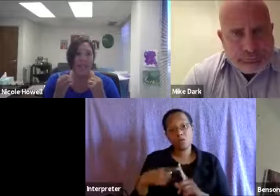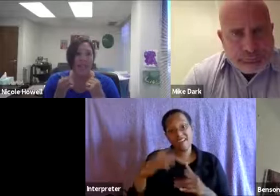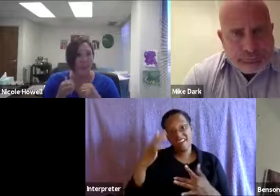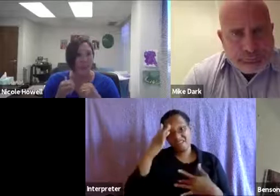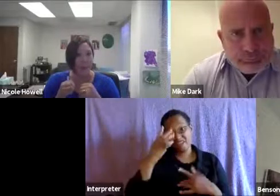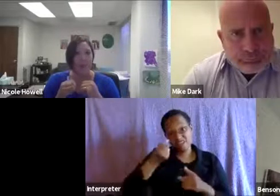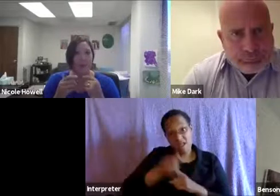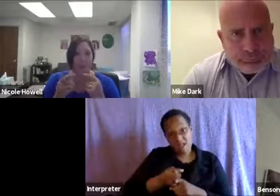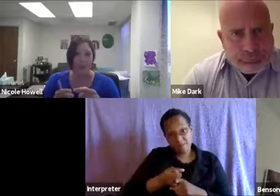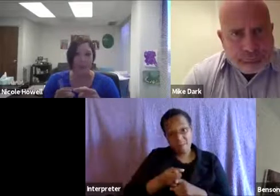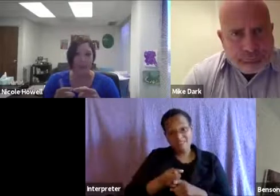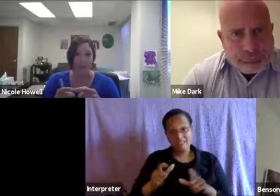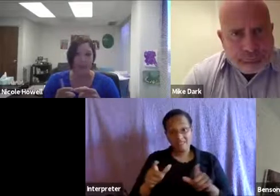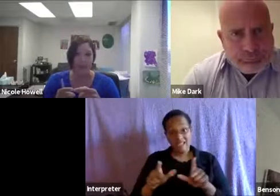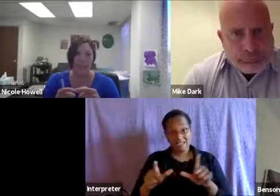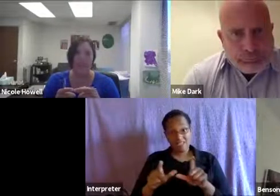the rules.